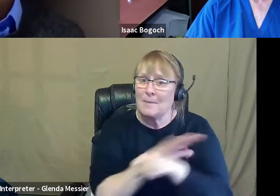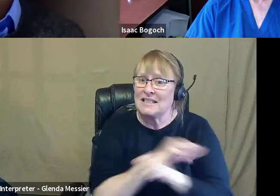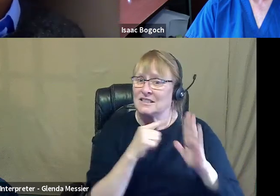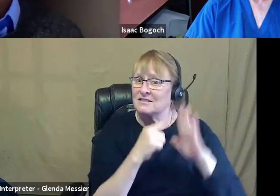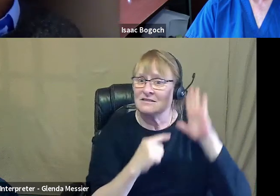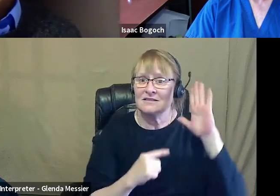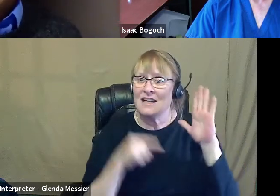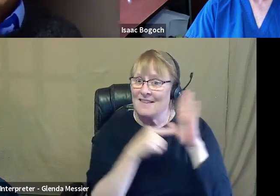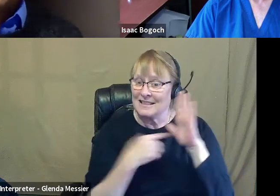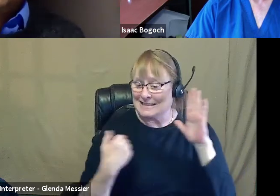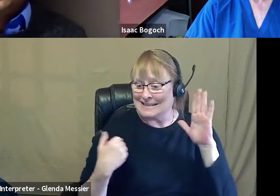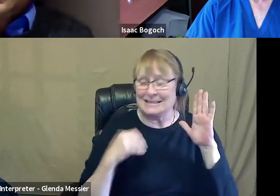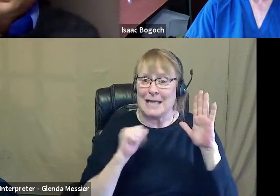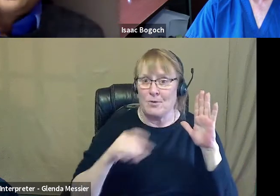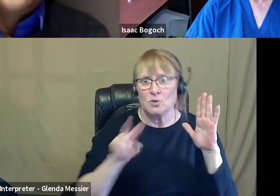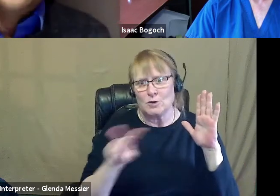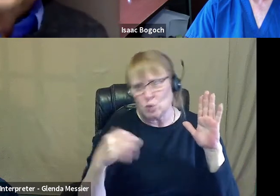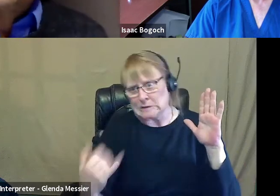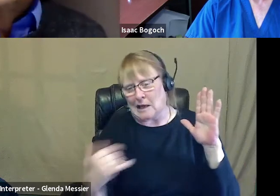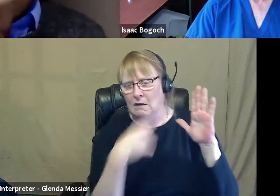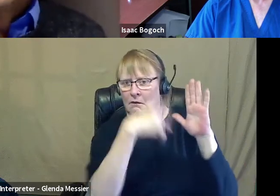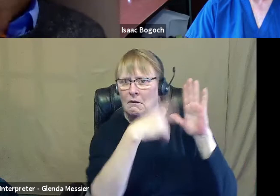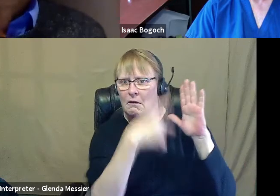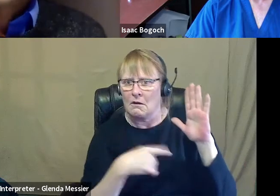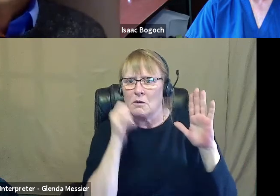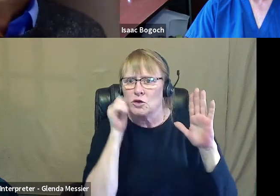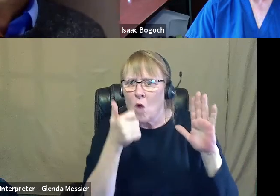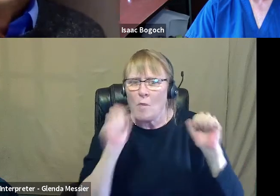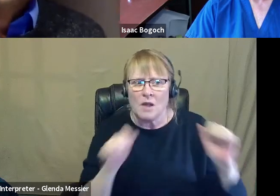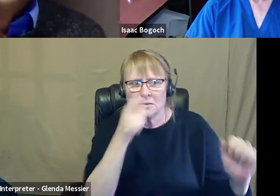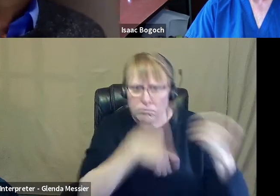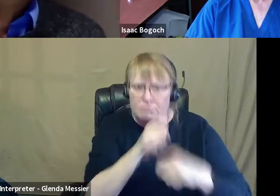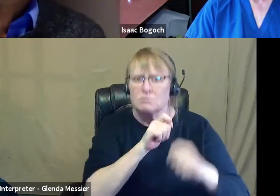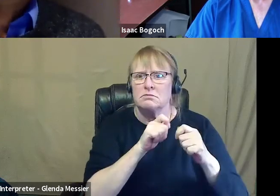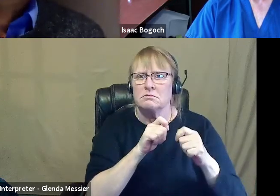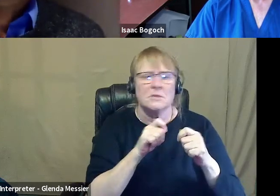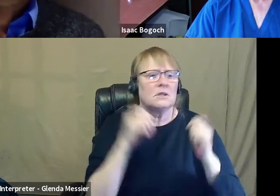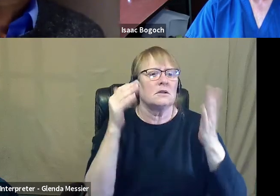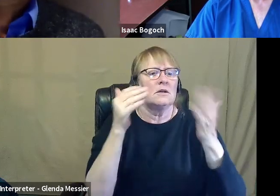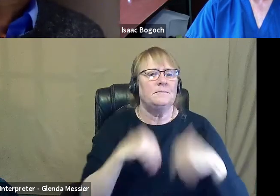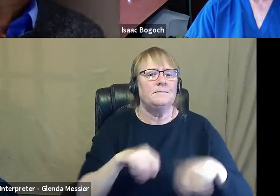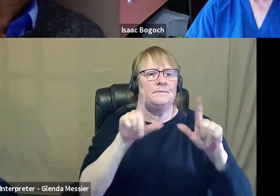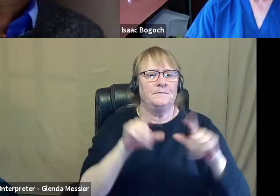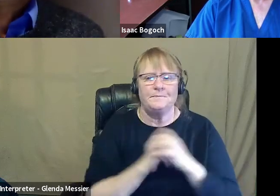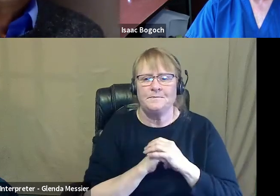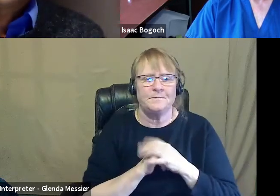as of April 22nd. It very well could be different tomorrow. Next slide.